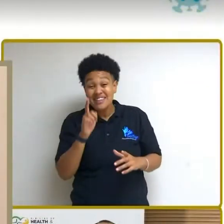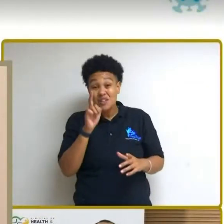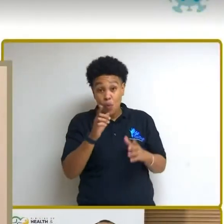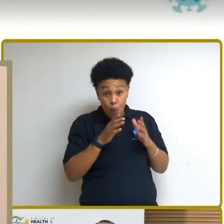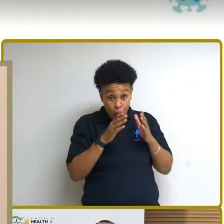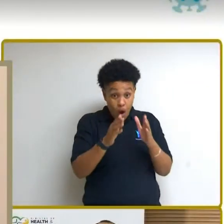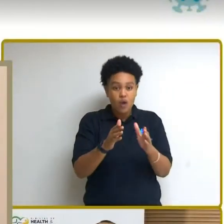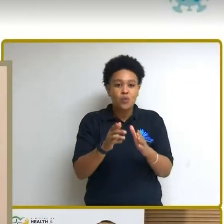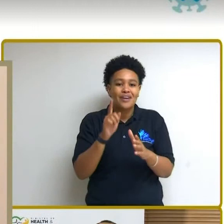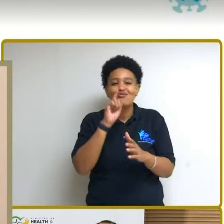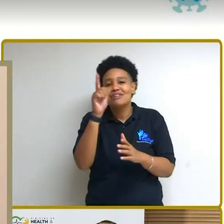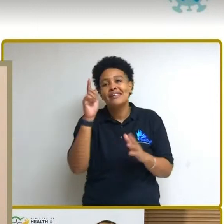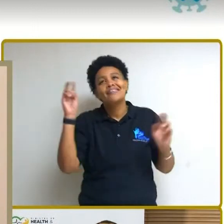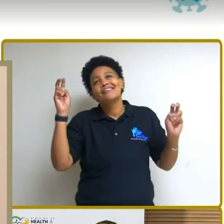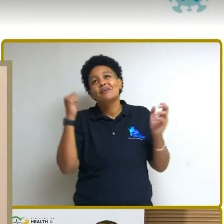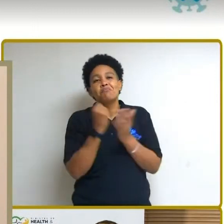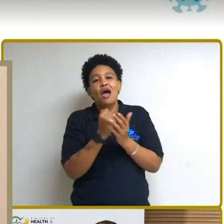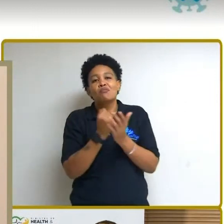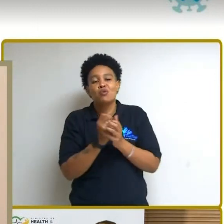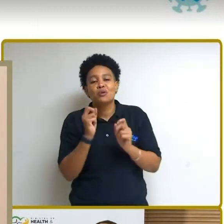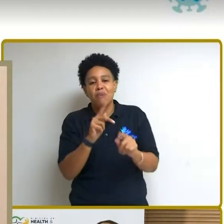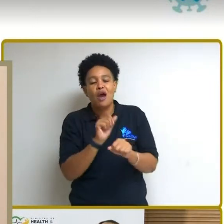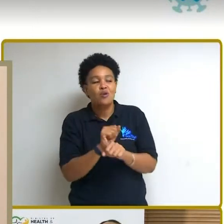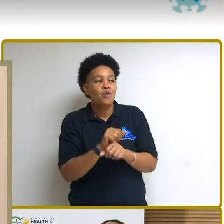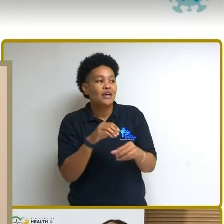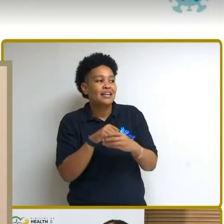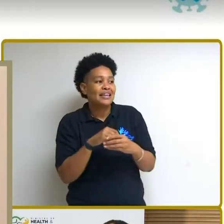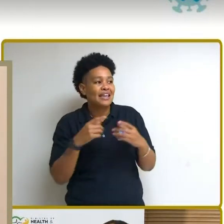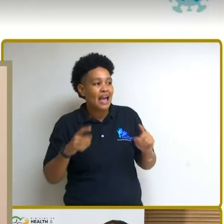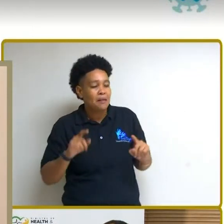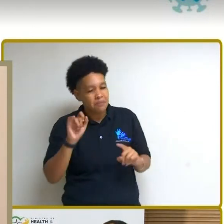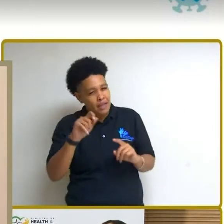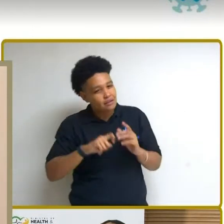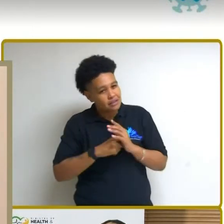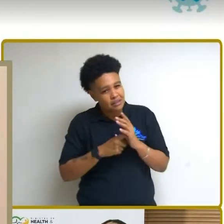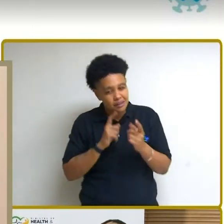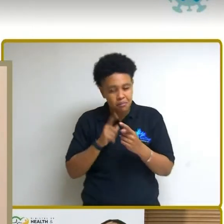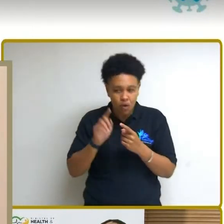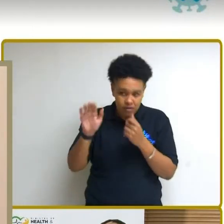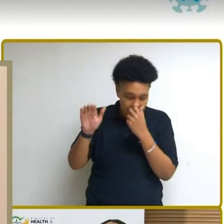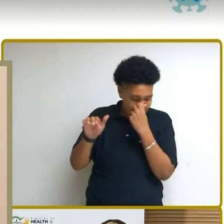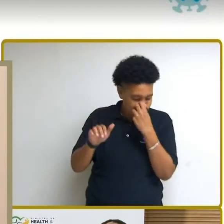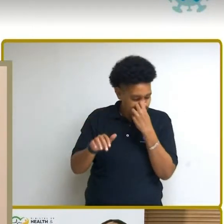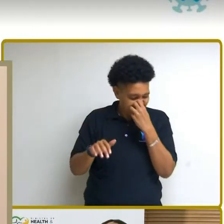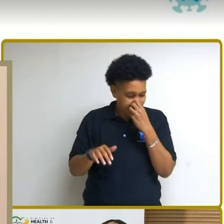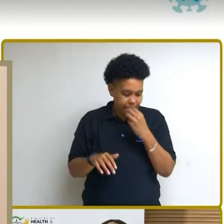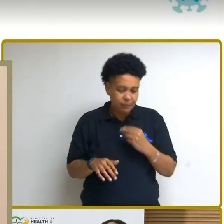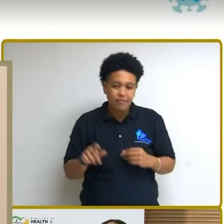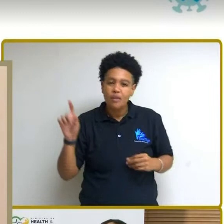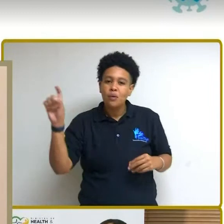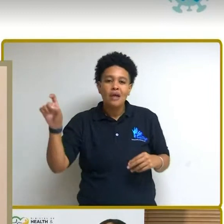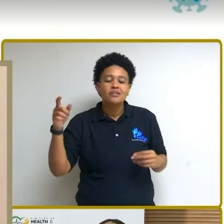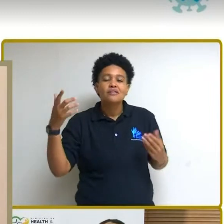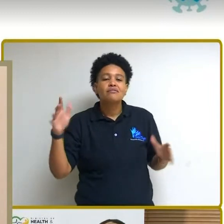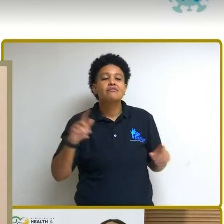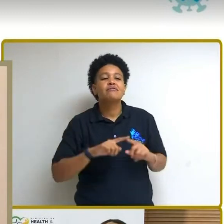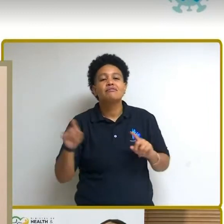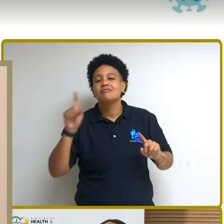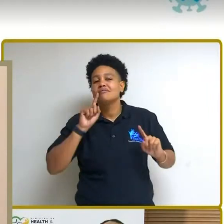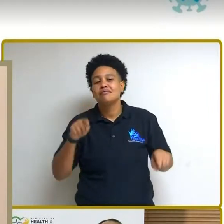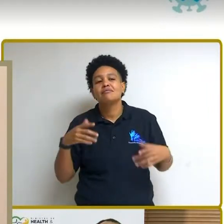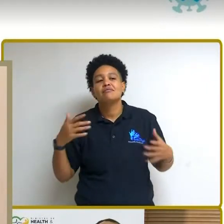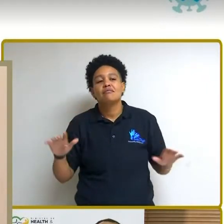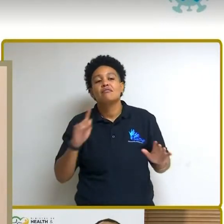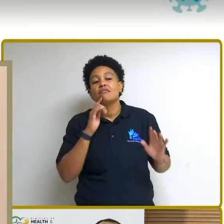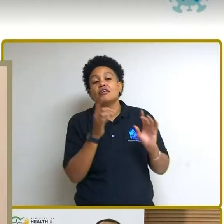passport, basically, to bringing them back. So, Clifton, that's the key point. I was going to ask you a question, but I think you answered it.